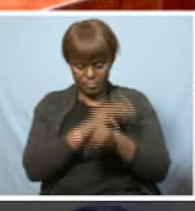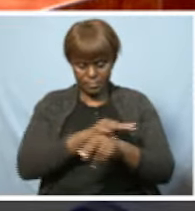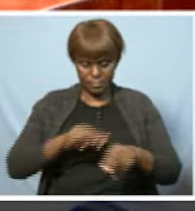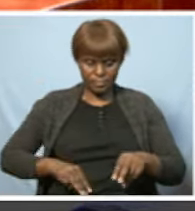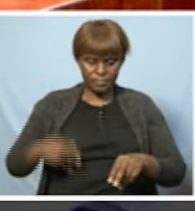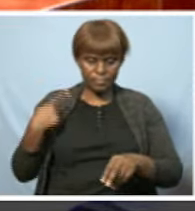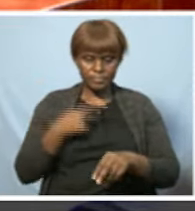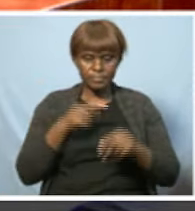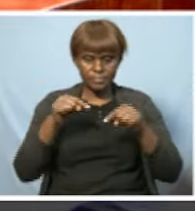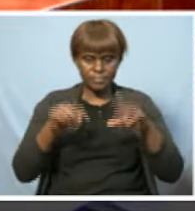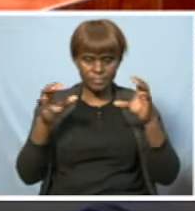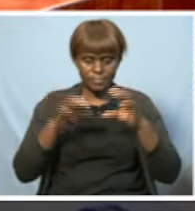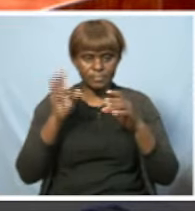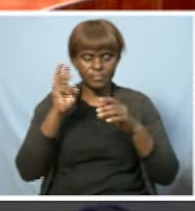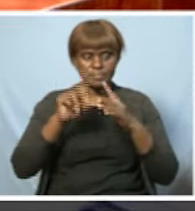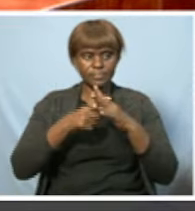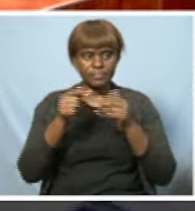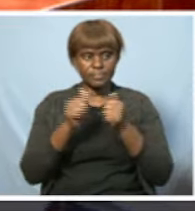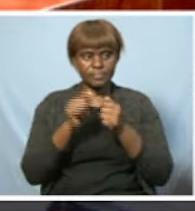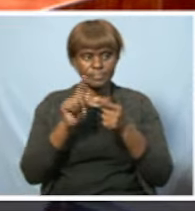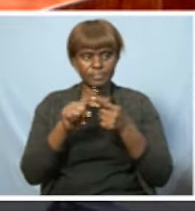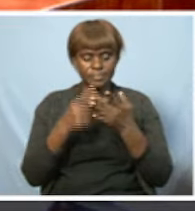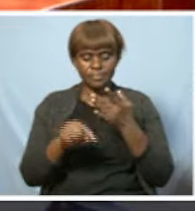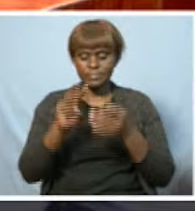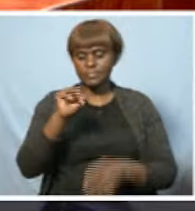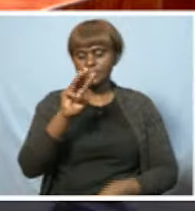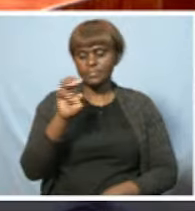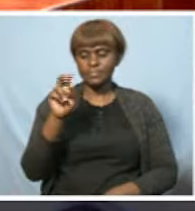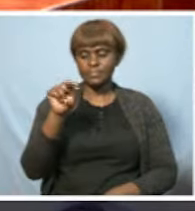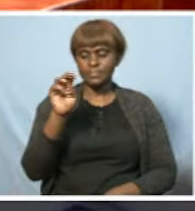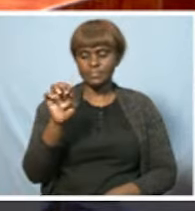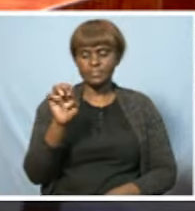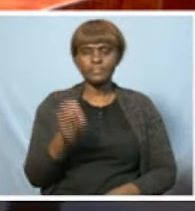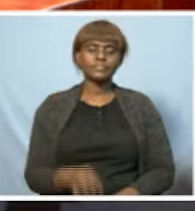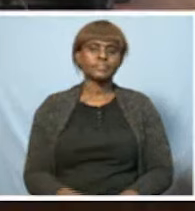committee. We'll start with Honorable Mwene, MP for Mangangu.